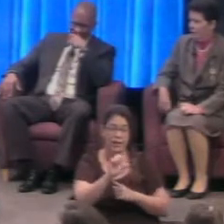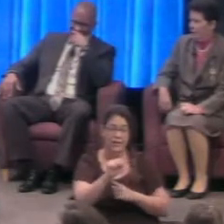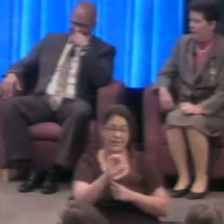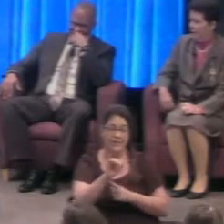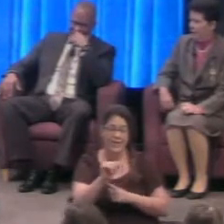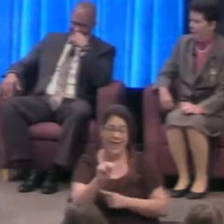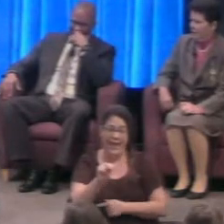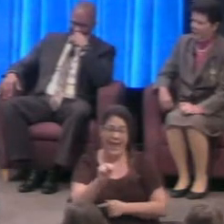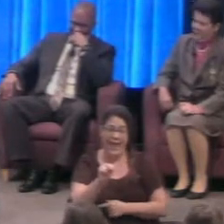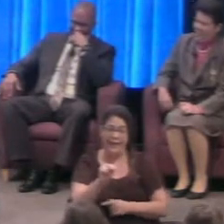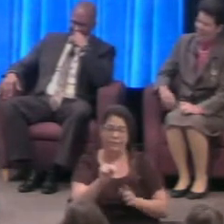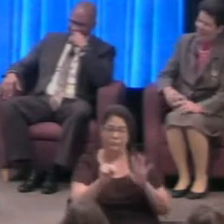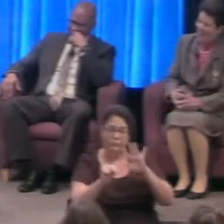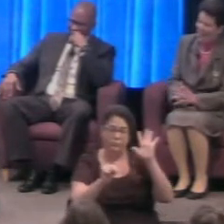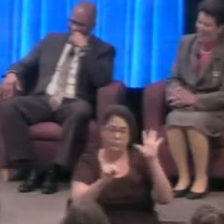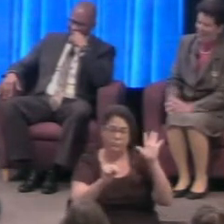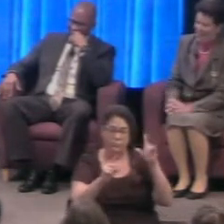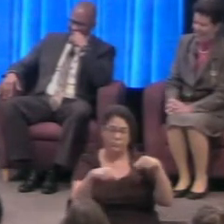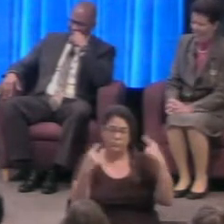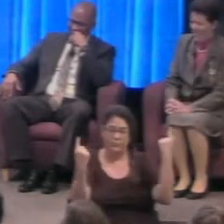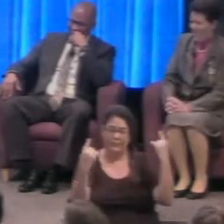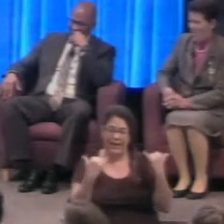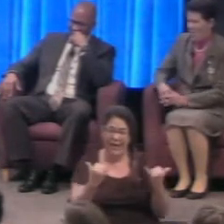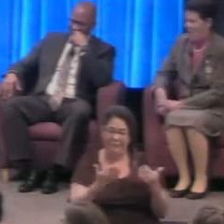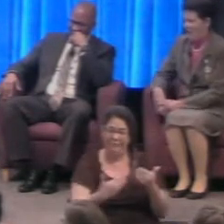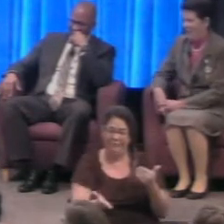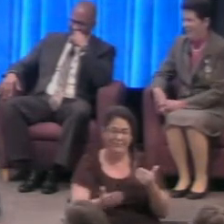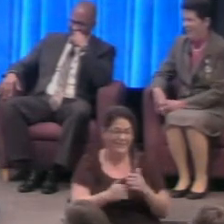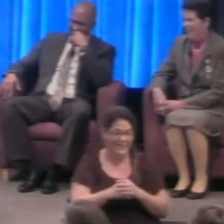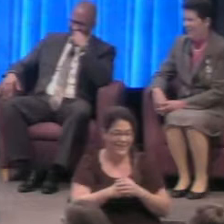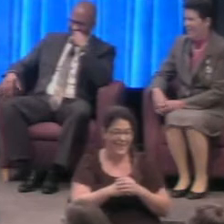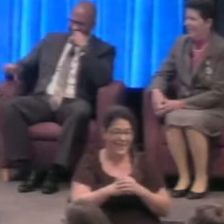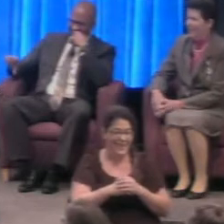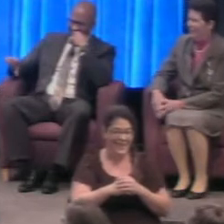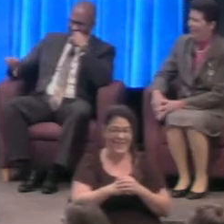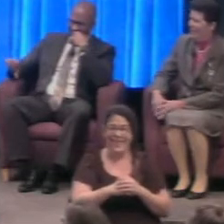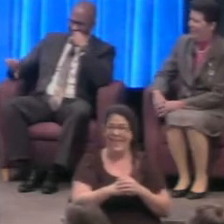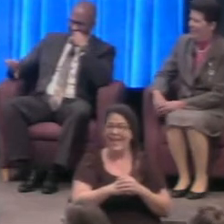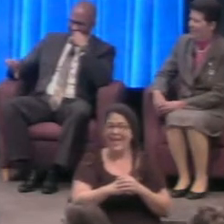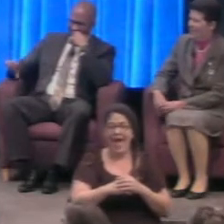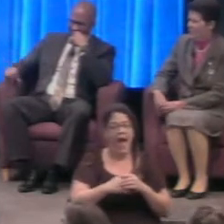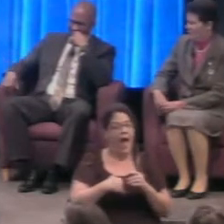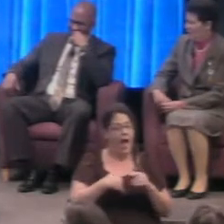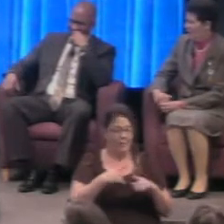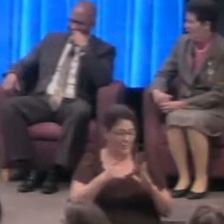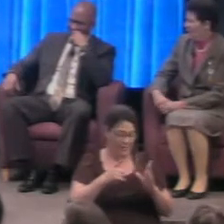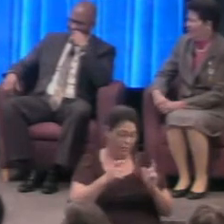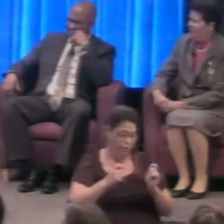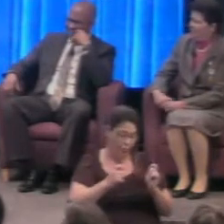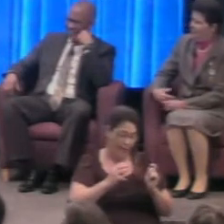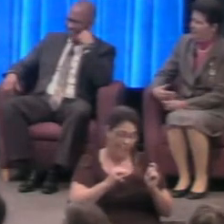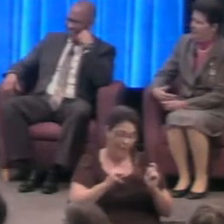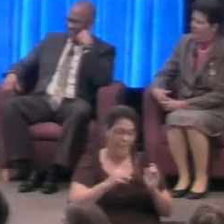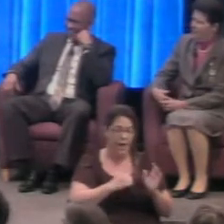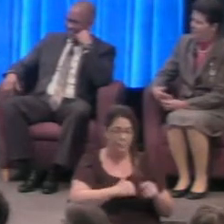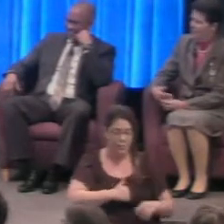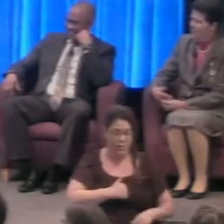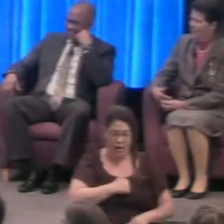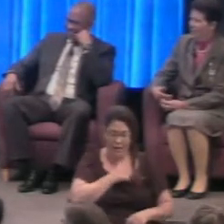Milestone C there, and that didn't quite work out. That was outside of your control, ma'am. I